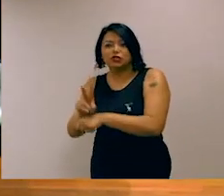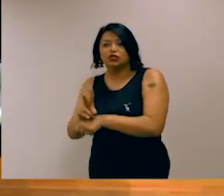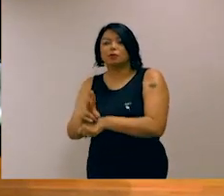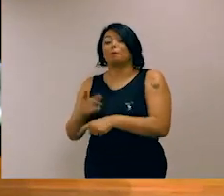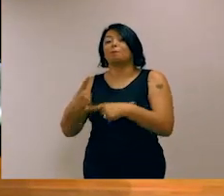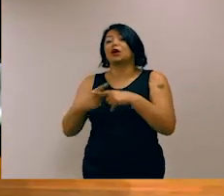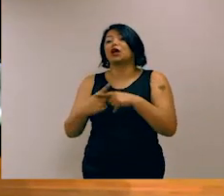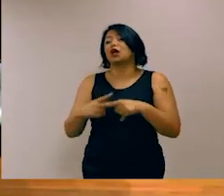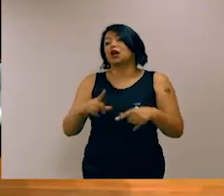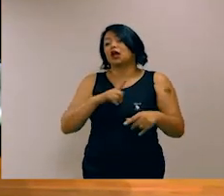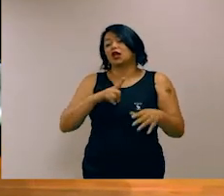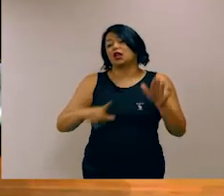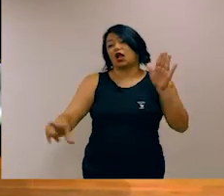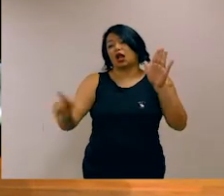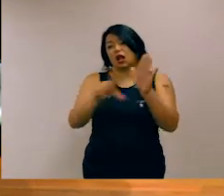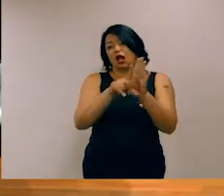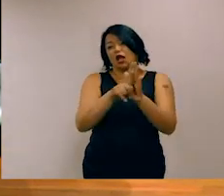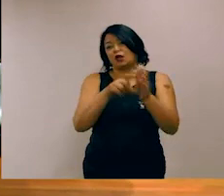the